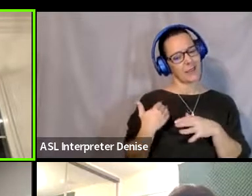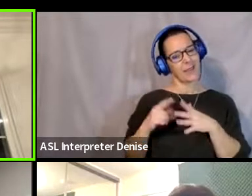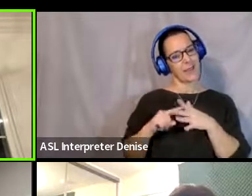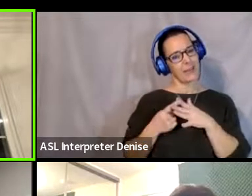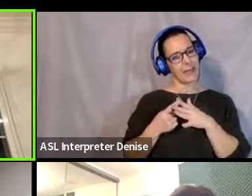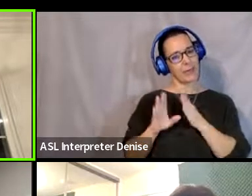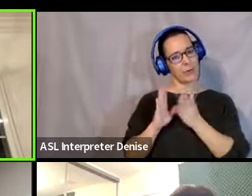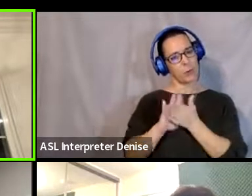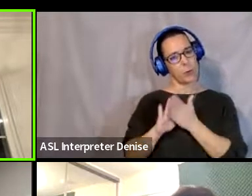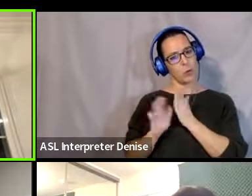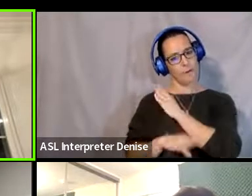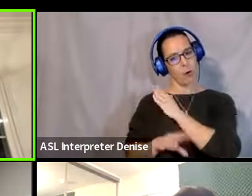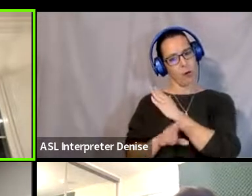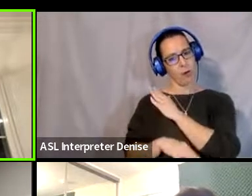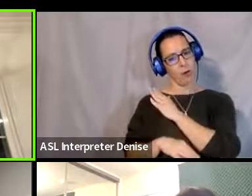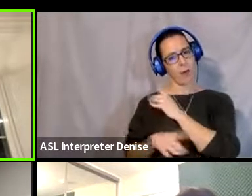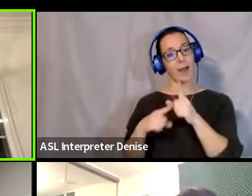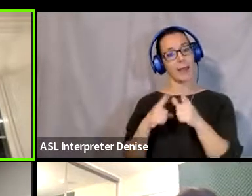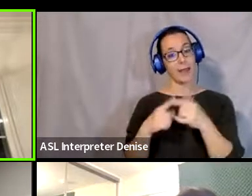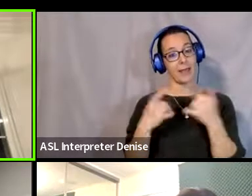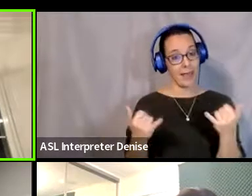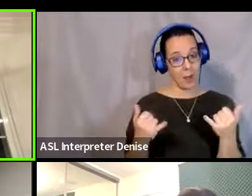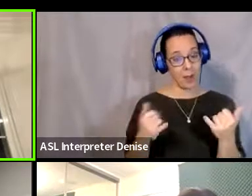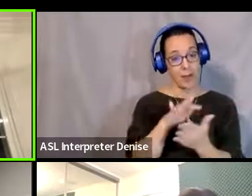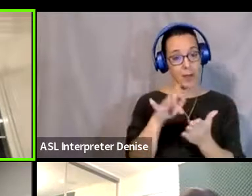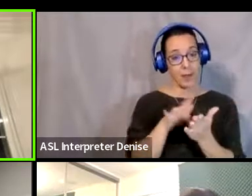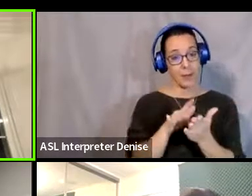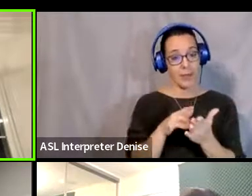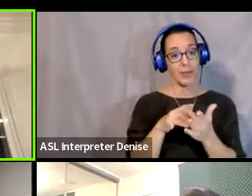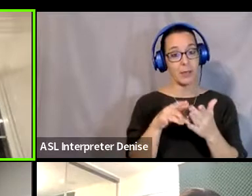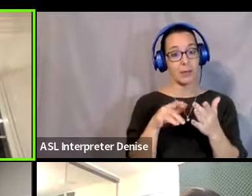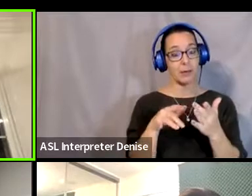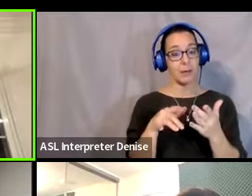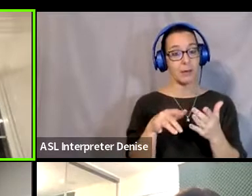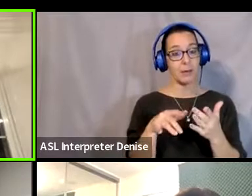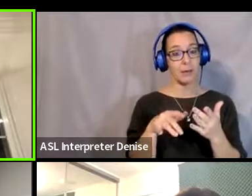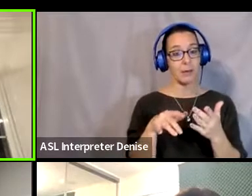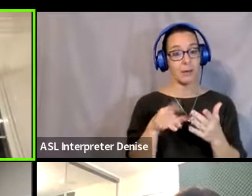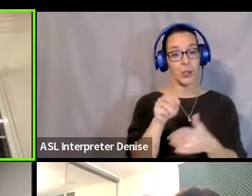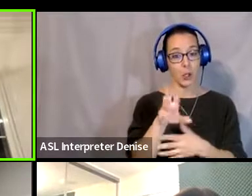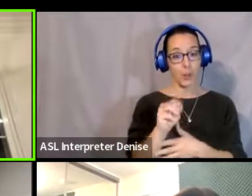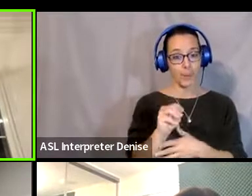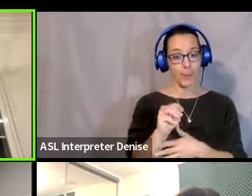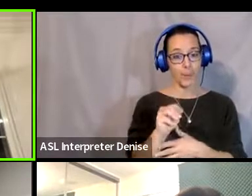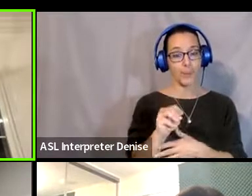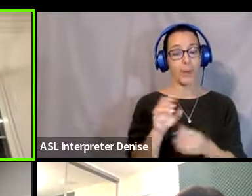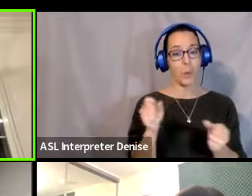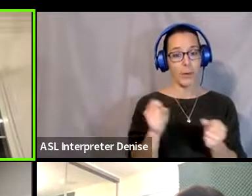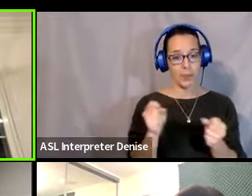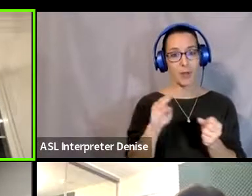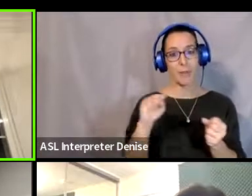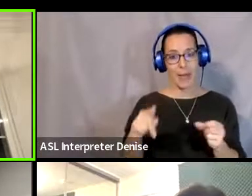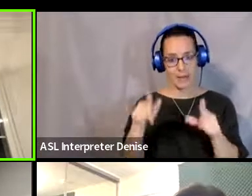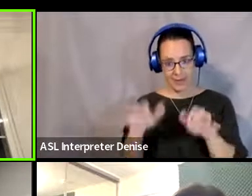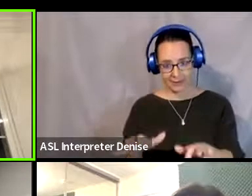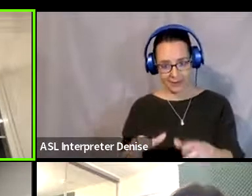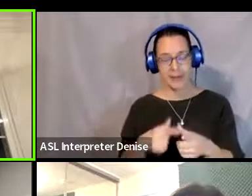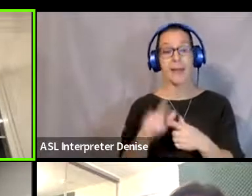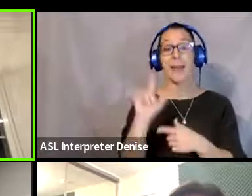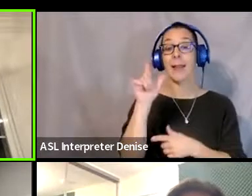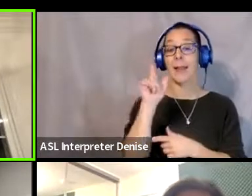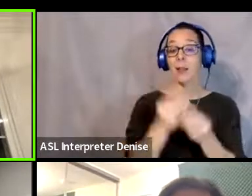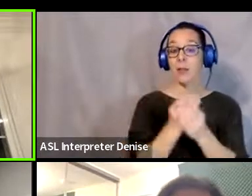fall. And then we have right now our midterm, which would be our winter map testing. And then later in the